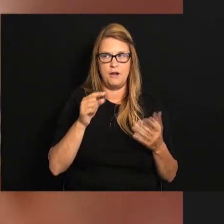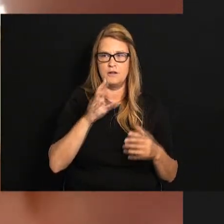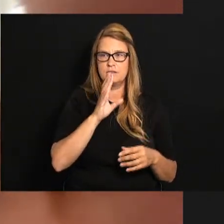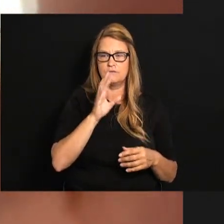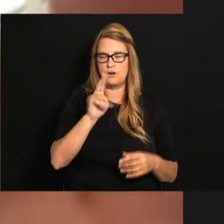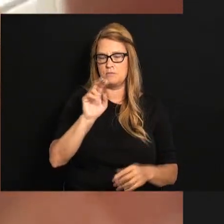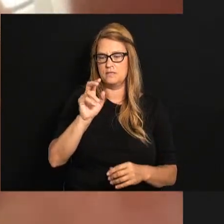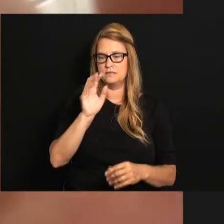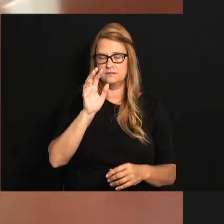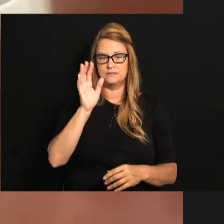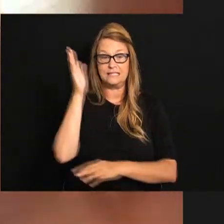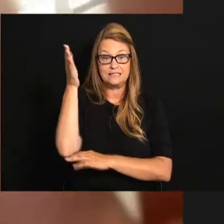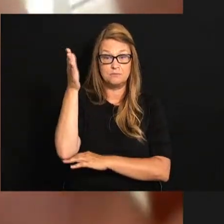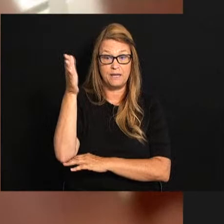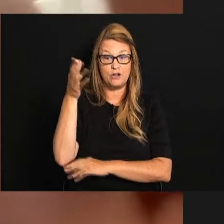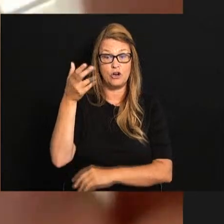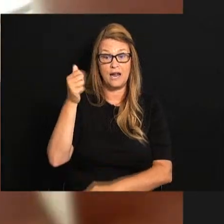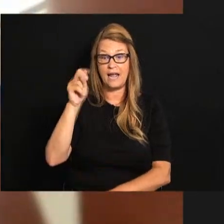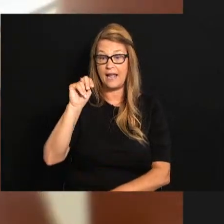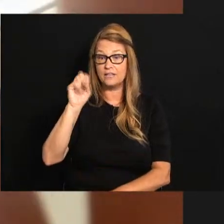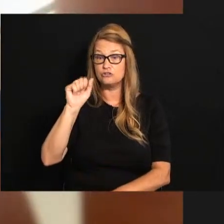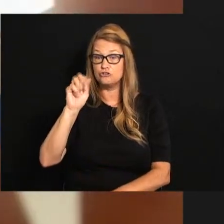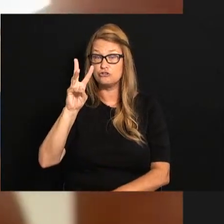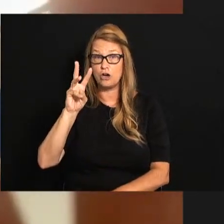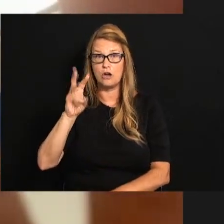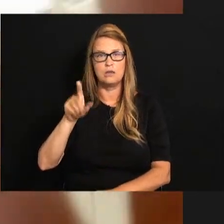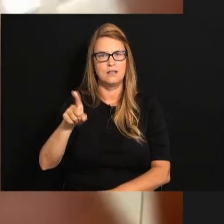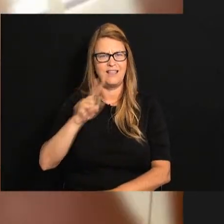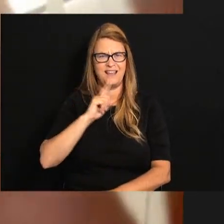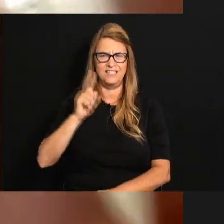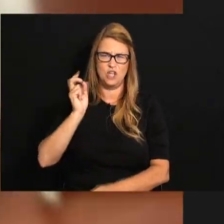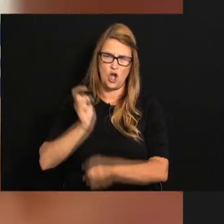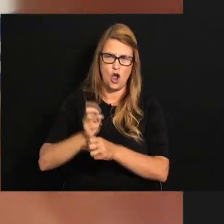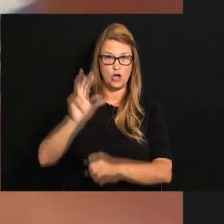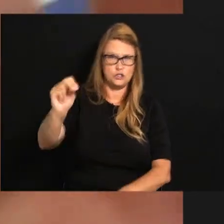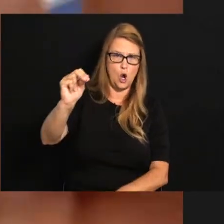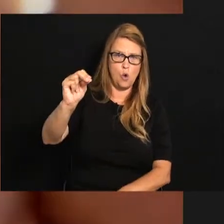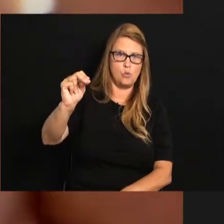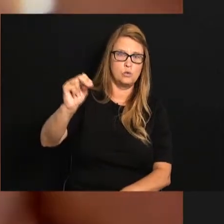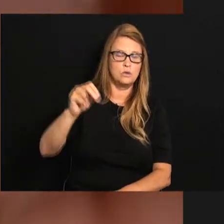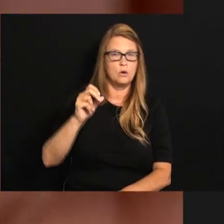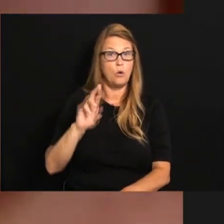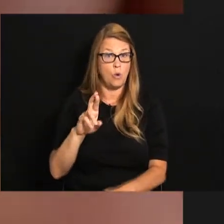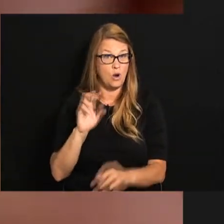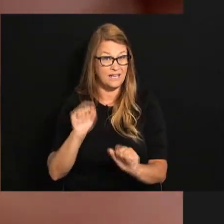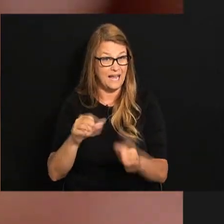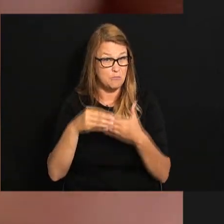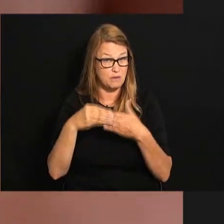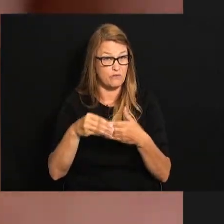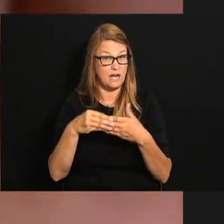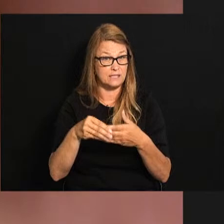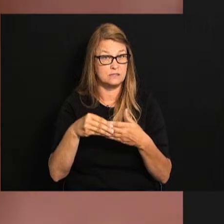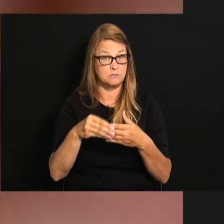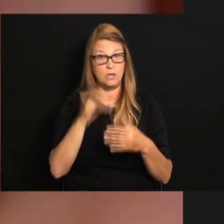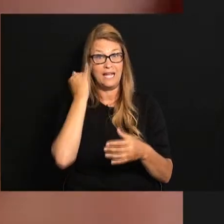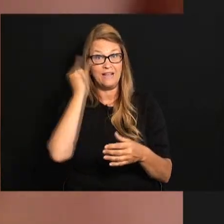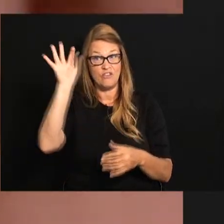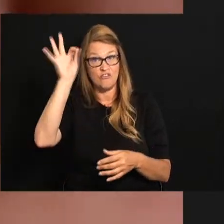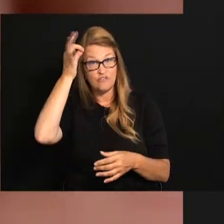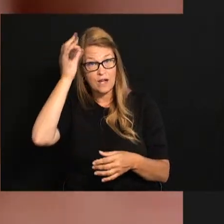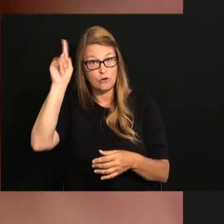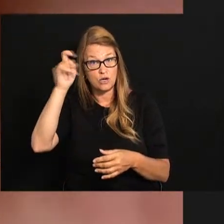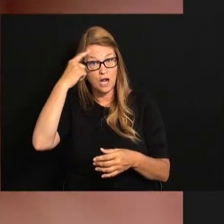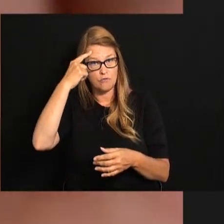and President Blair was a hard no? Or do you think that it might be worthwhile circling back, seeing if there's any interest, given that the federal government